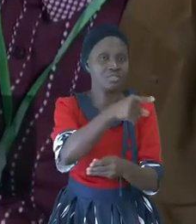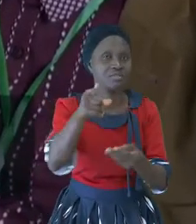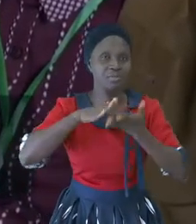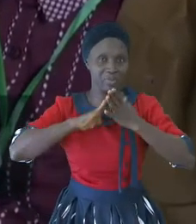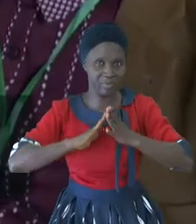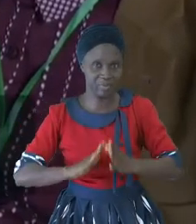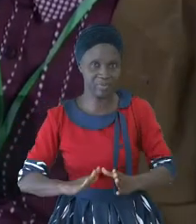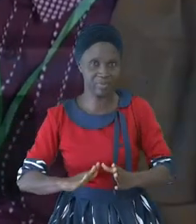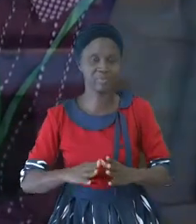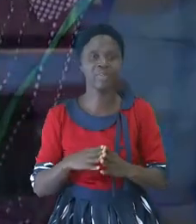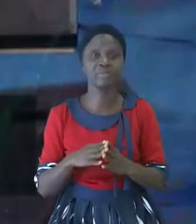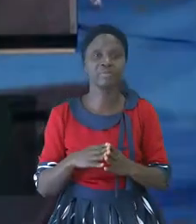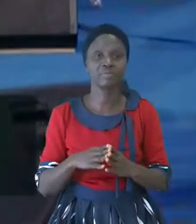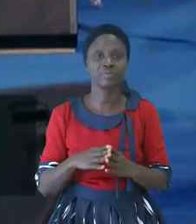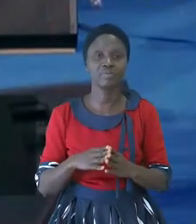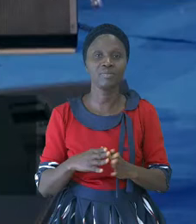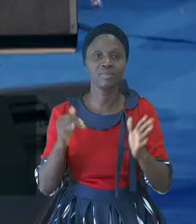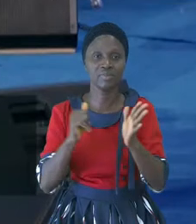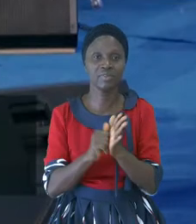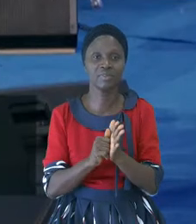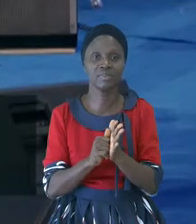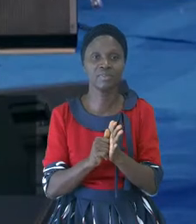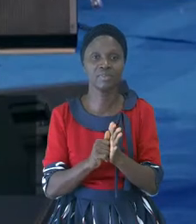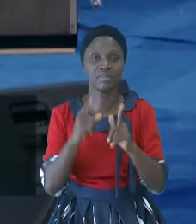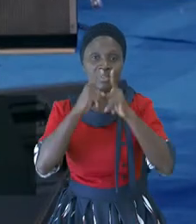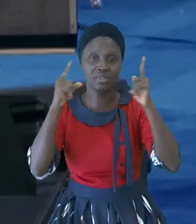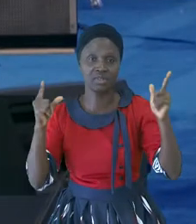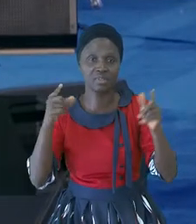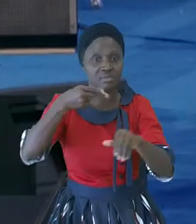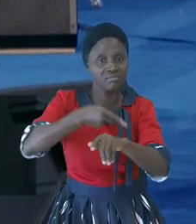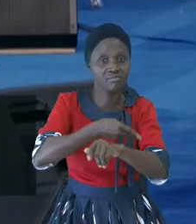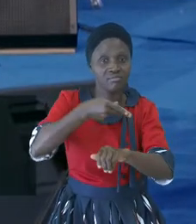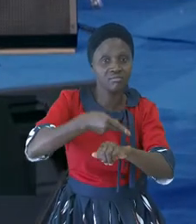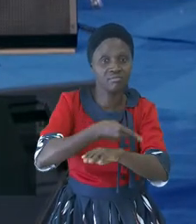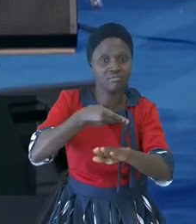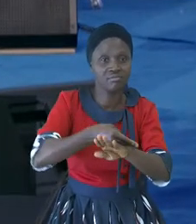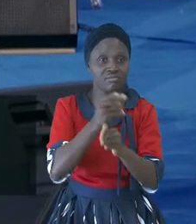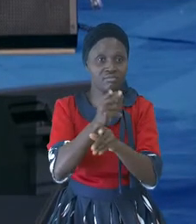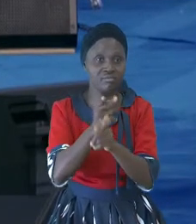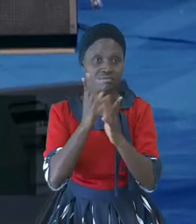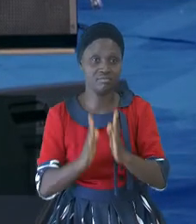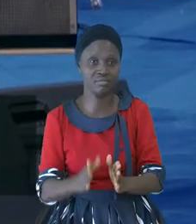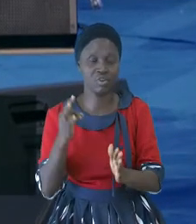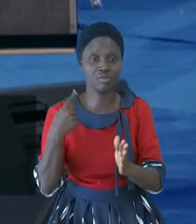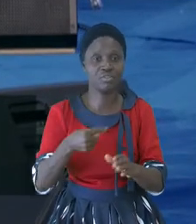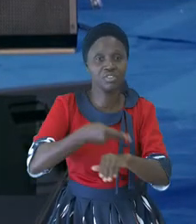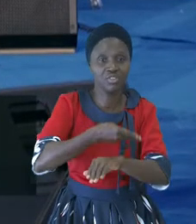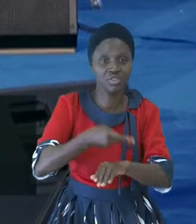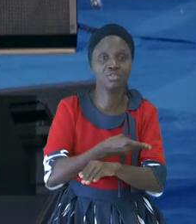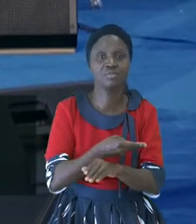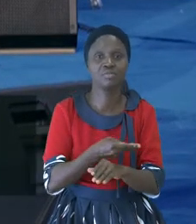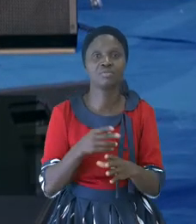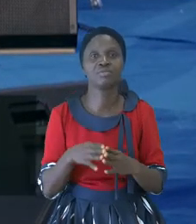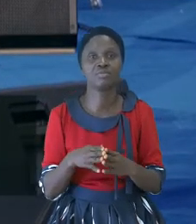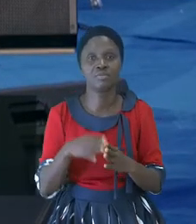our Lord Jesus, that great shepherd of the sheep, is the